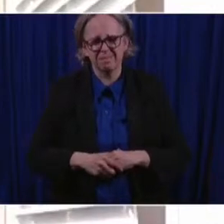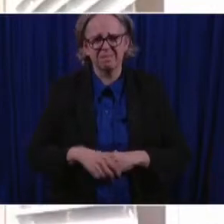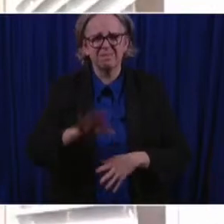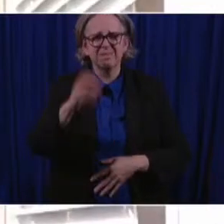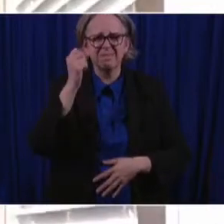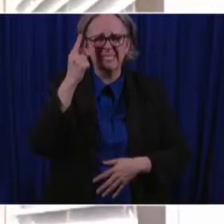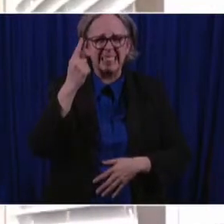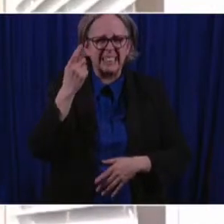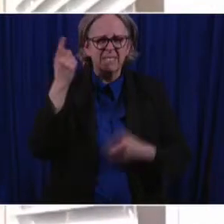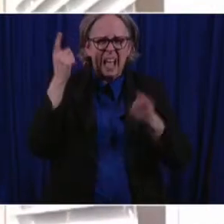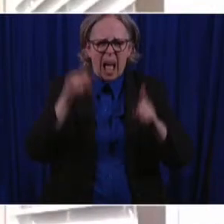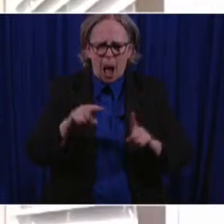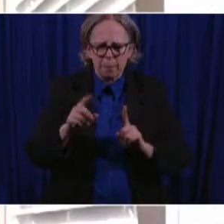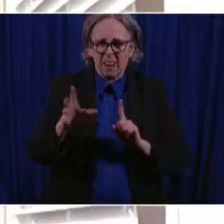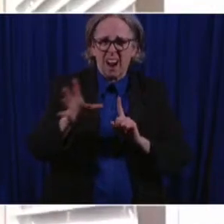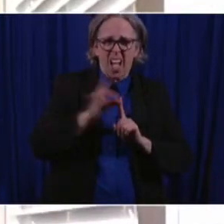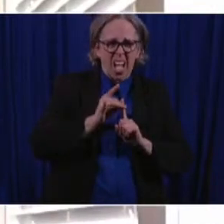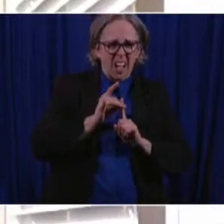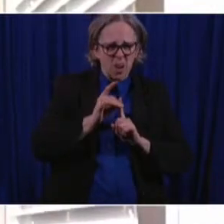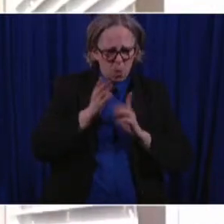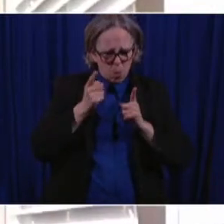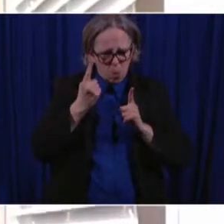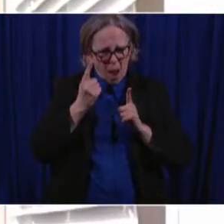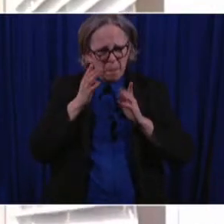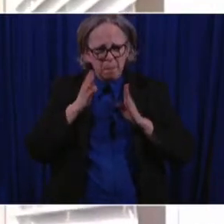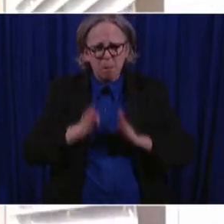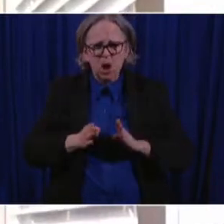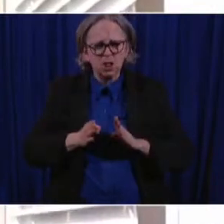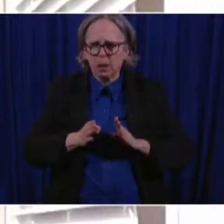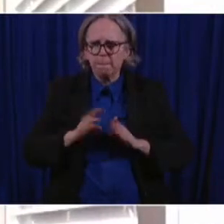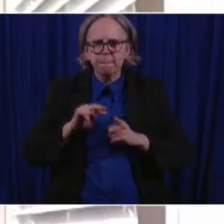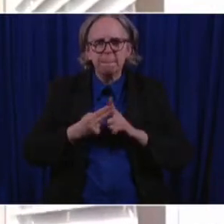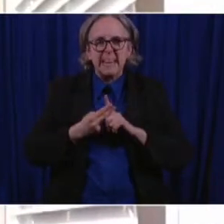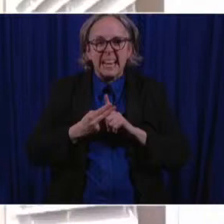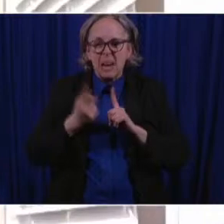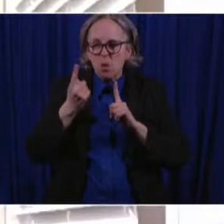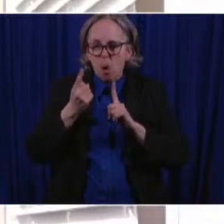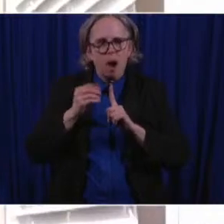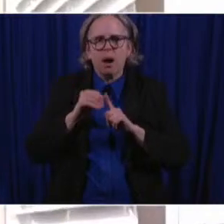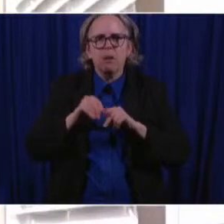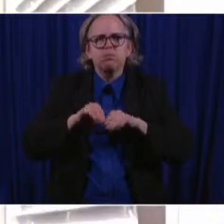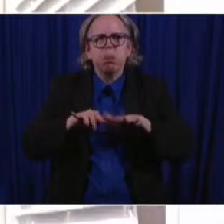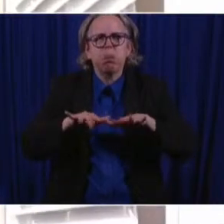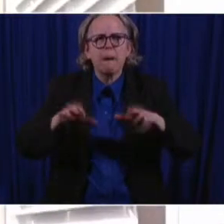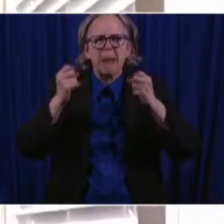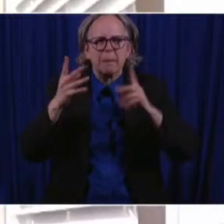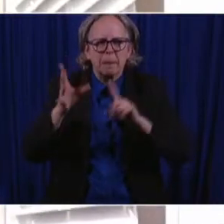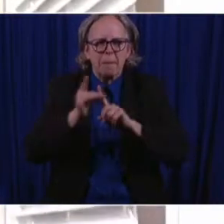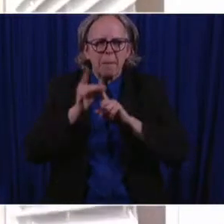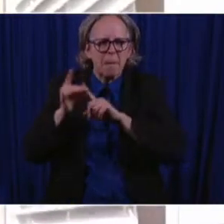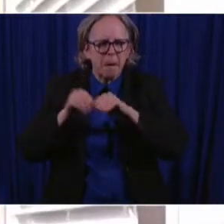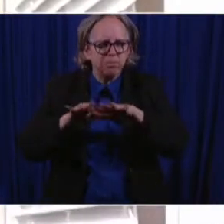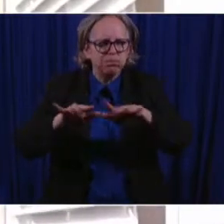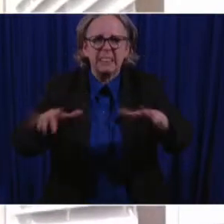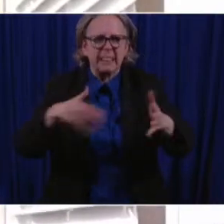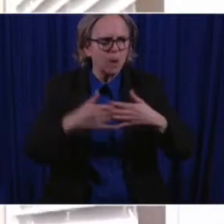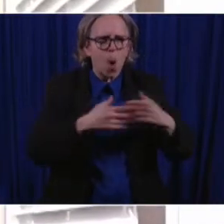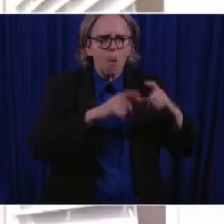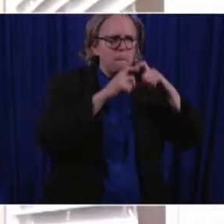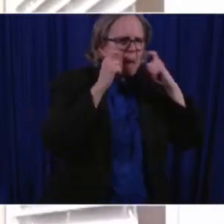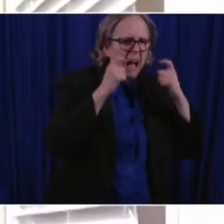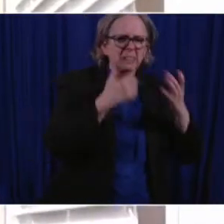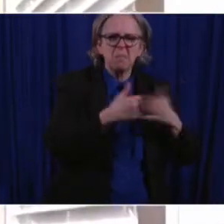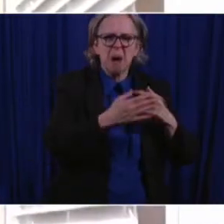you may be doing a good job with things like masking and distancing, the vaccination, the immunity of that population